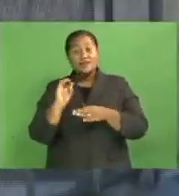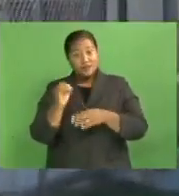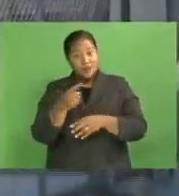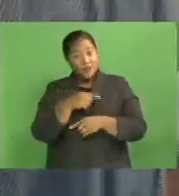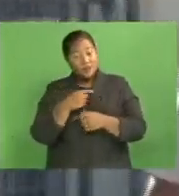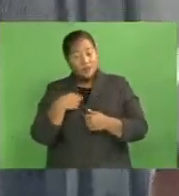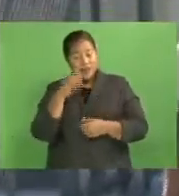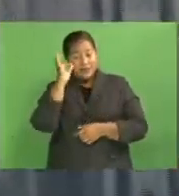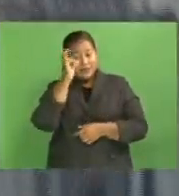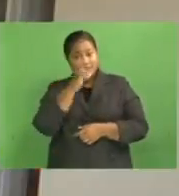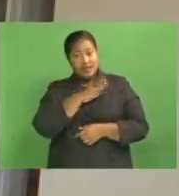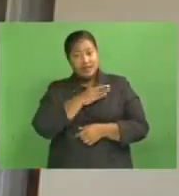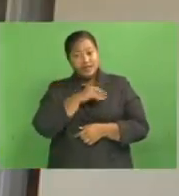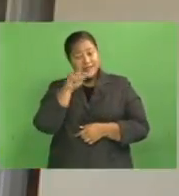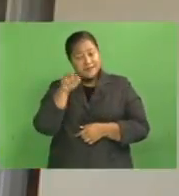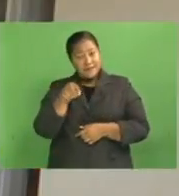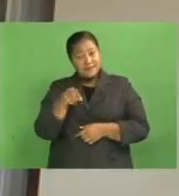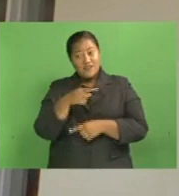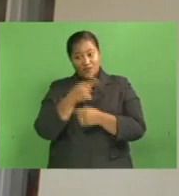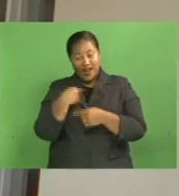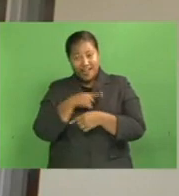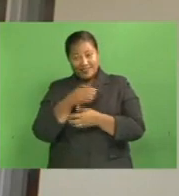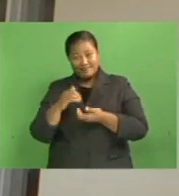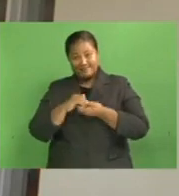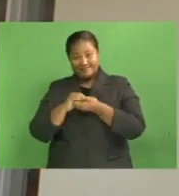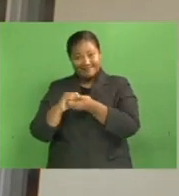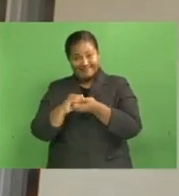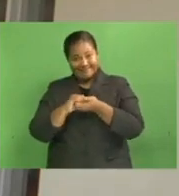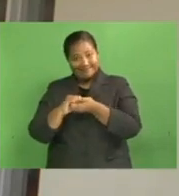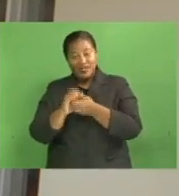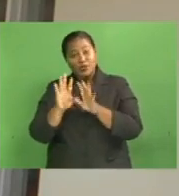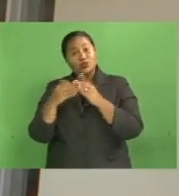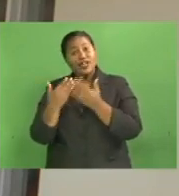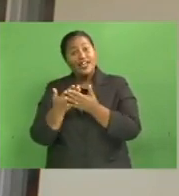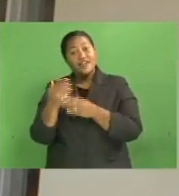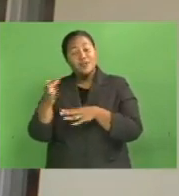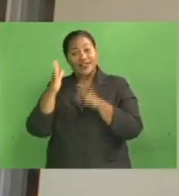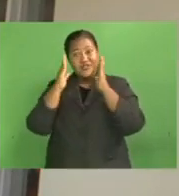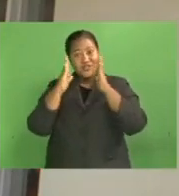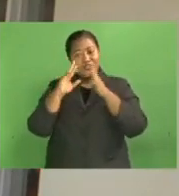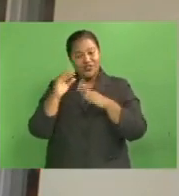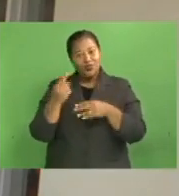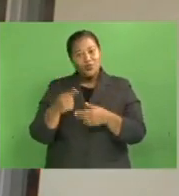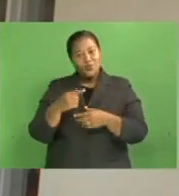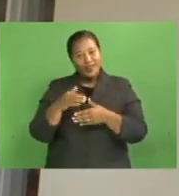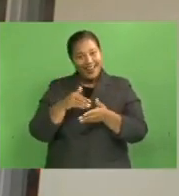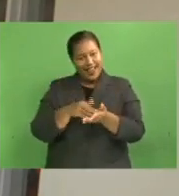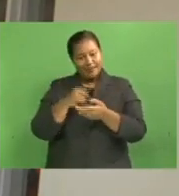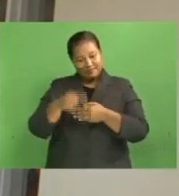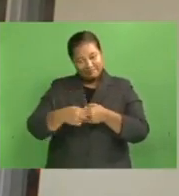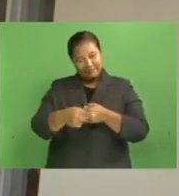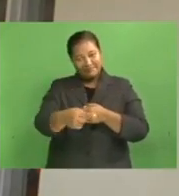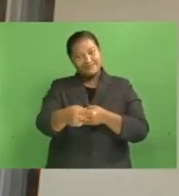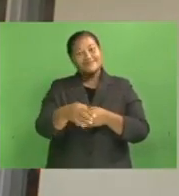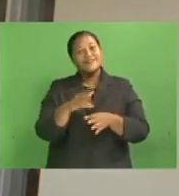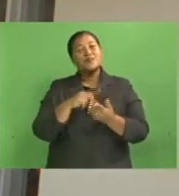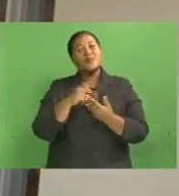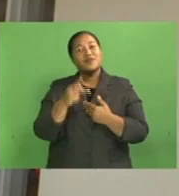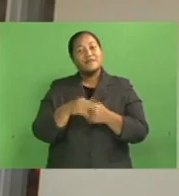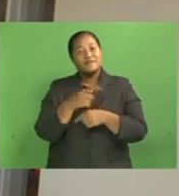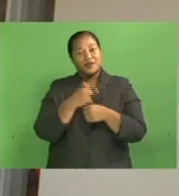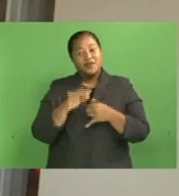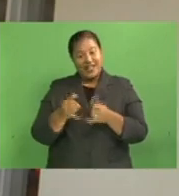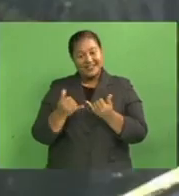that engaging with churches will help sustain the programs that we currently have in all